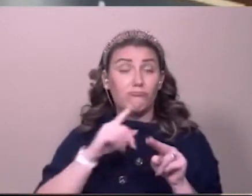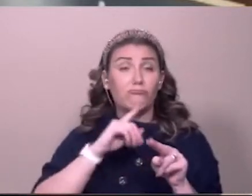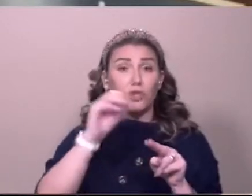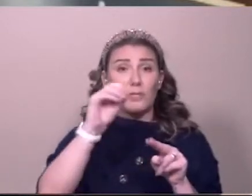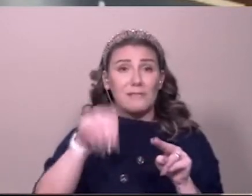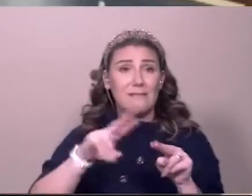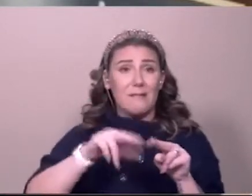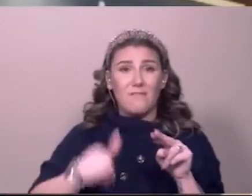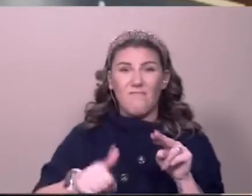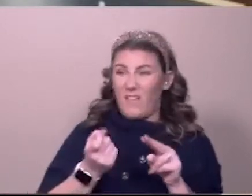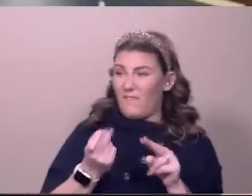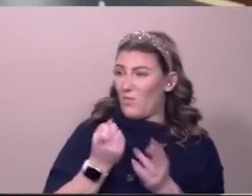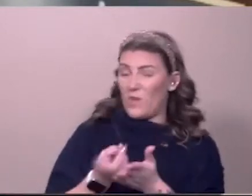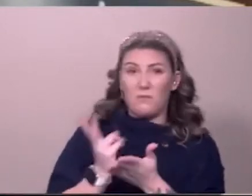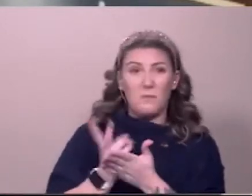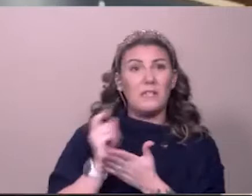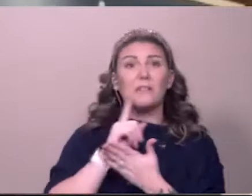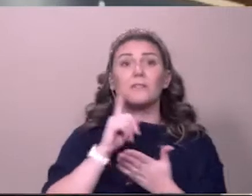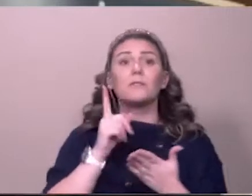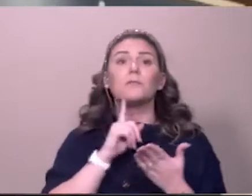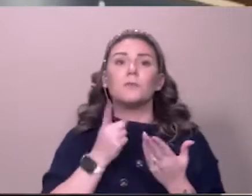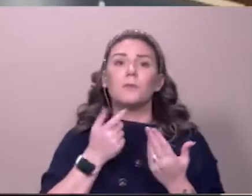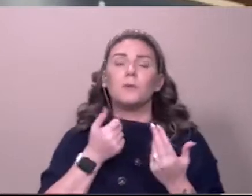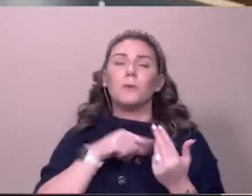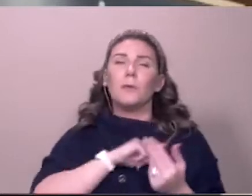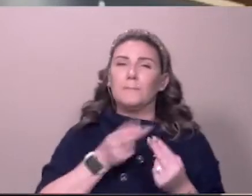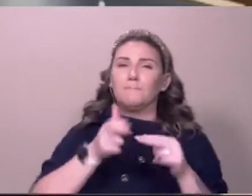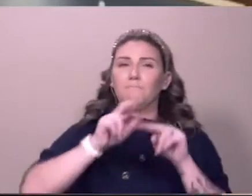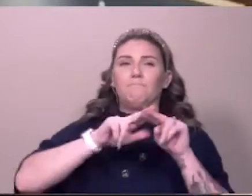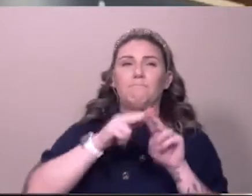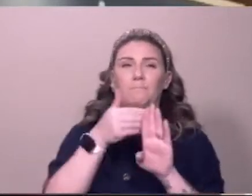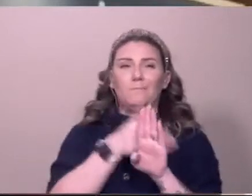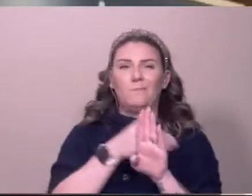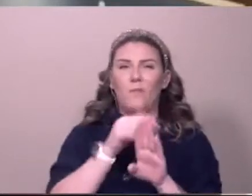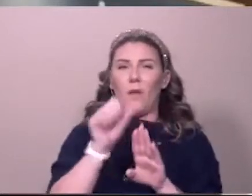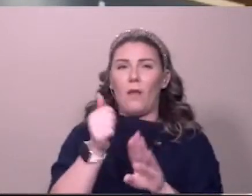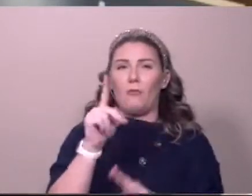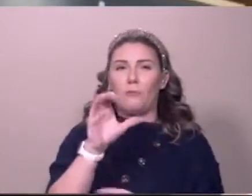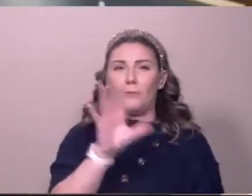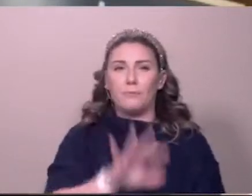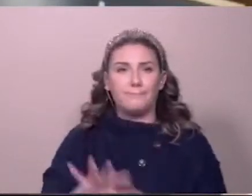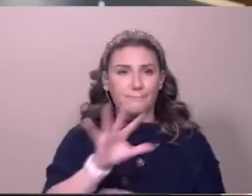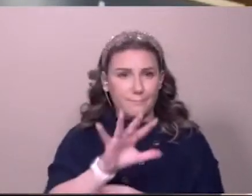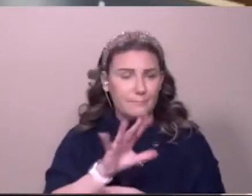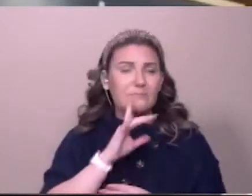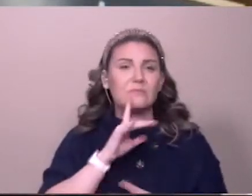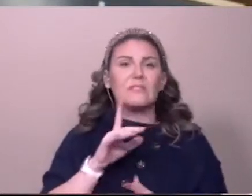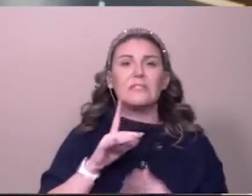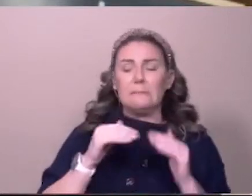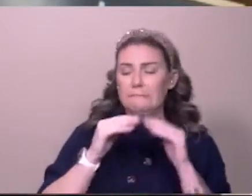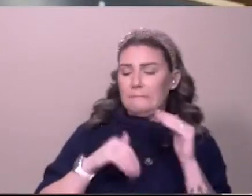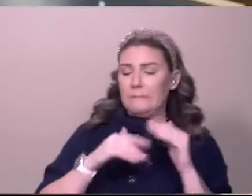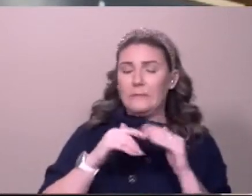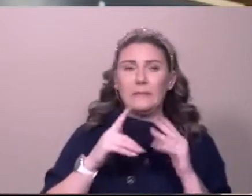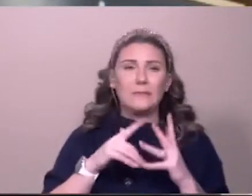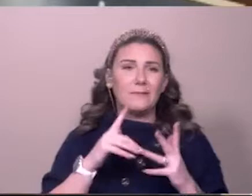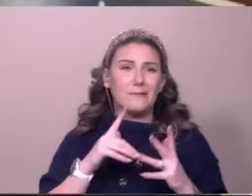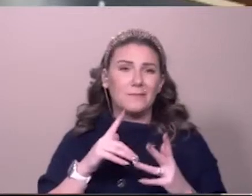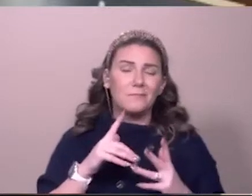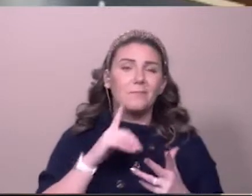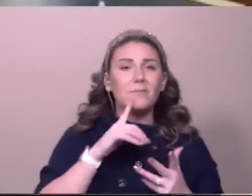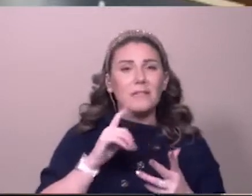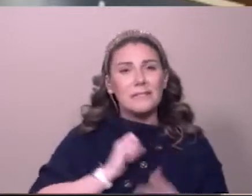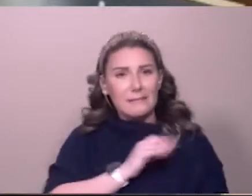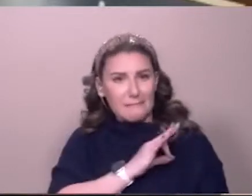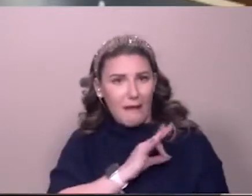actually peaked a little bit ahead of most of the Kansas City area. And less staff are out due to COVID, and we are starting